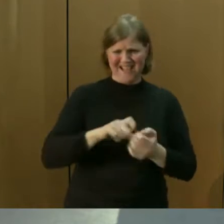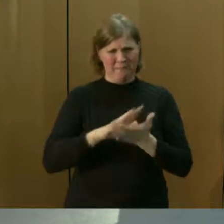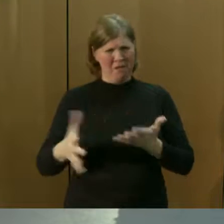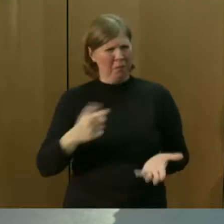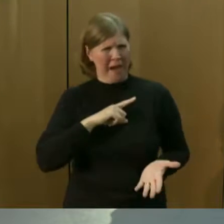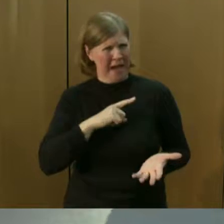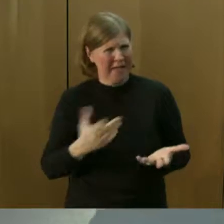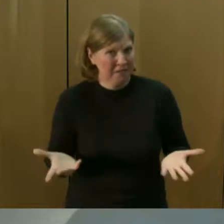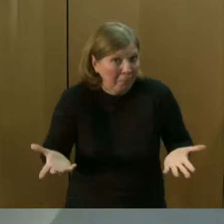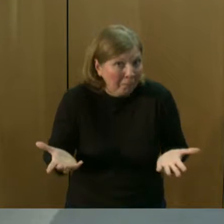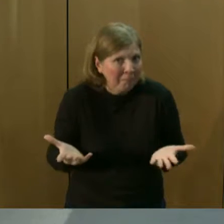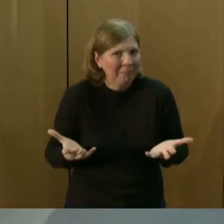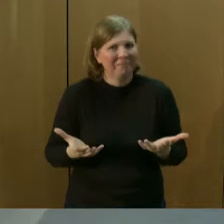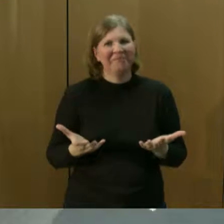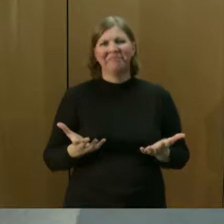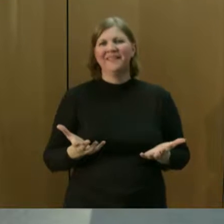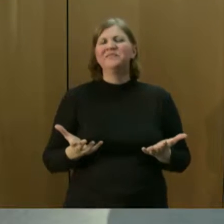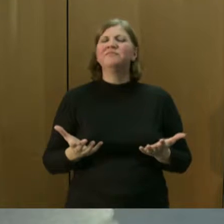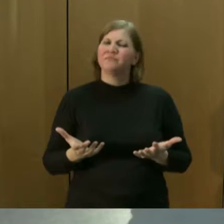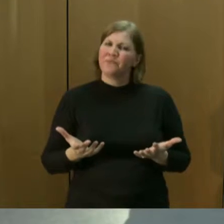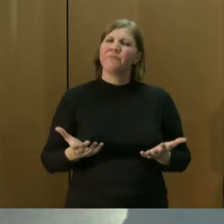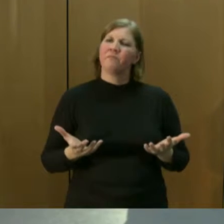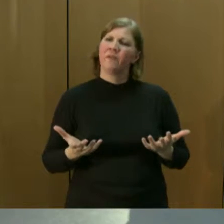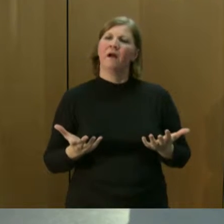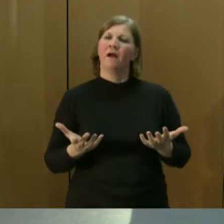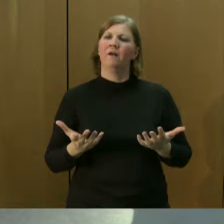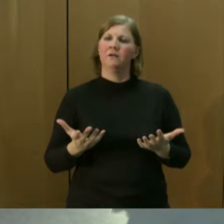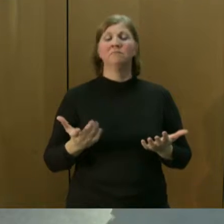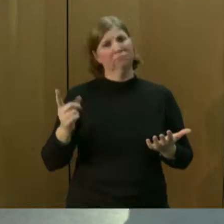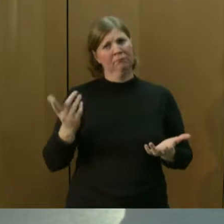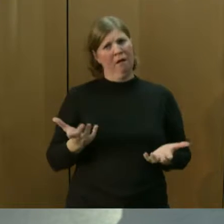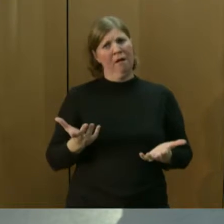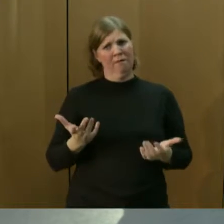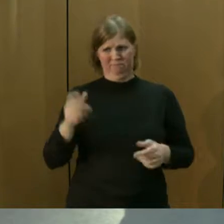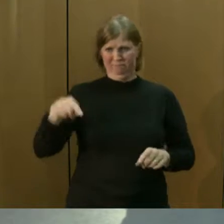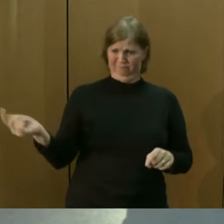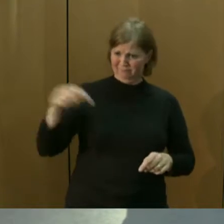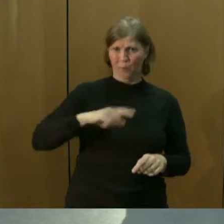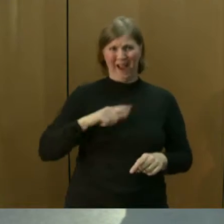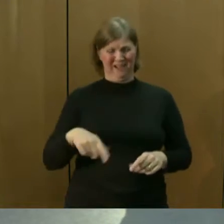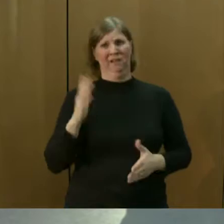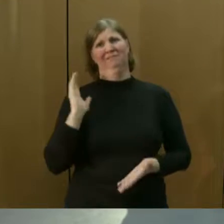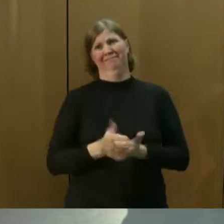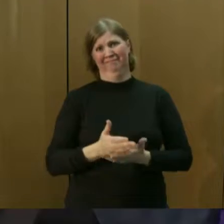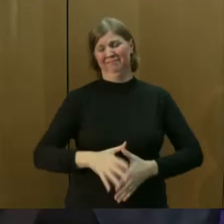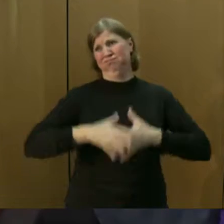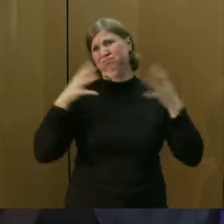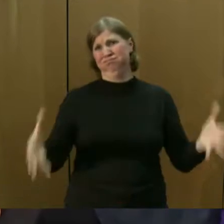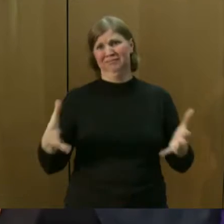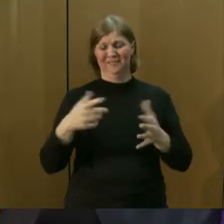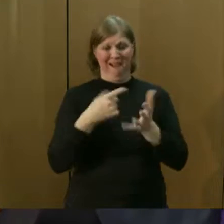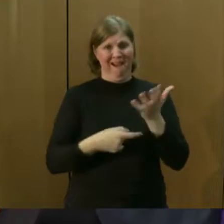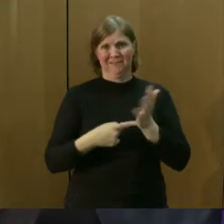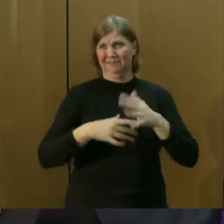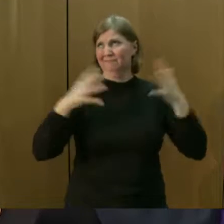bother coming to Edinburgh because, as Kath said, it's the largest arts festival in the world. So it gives you